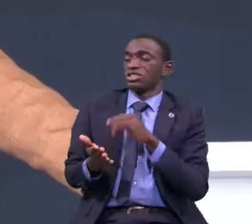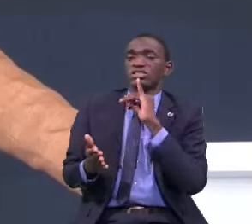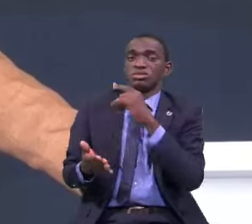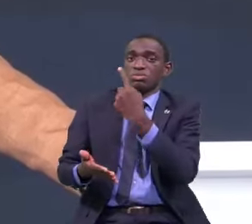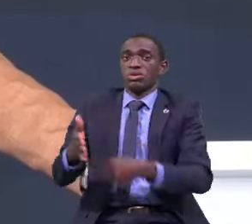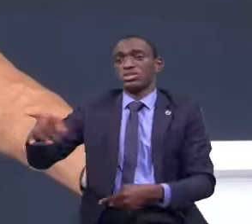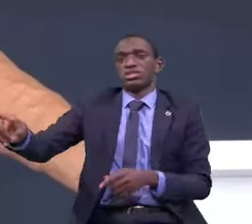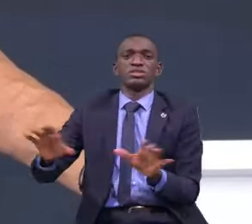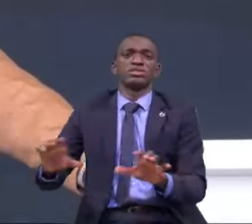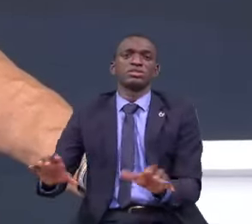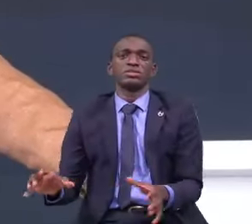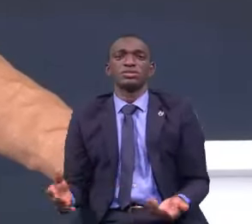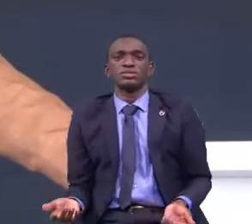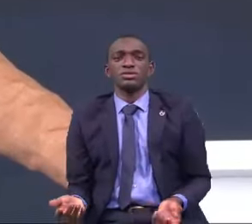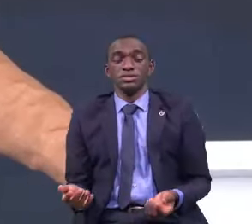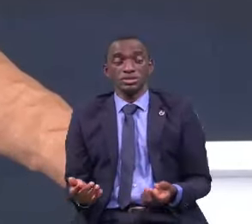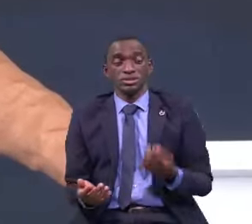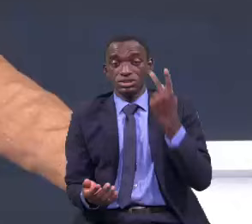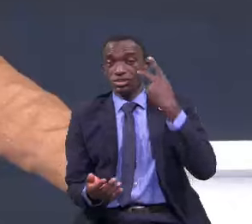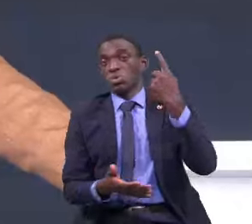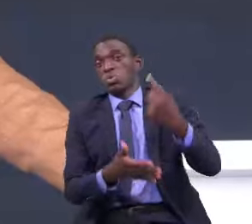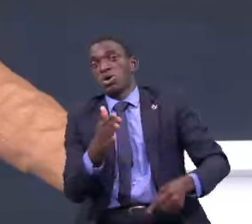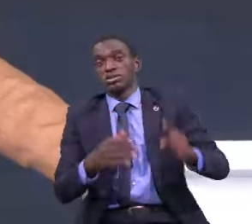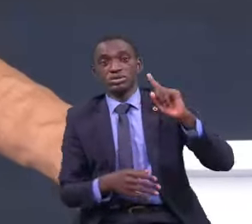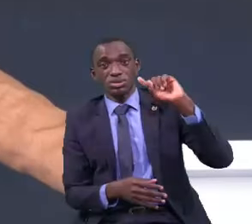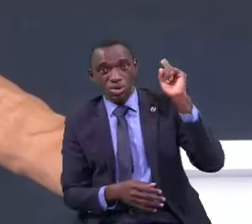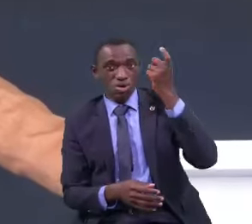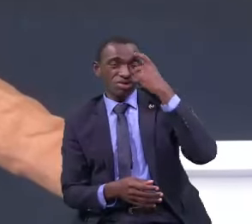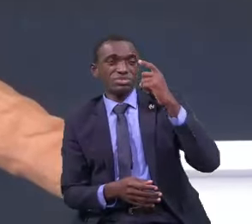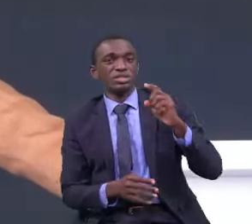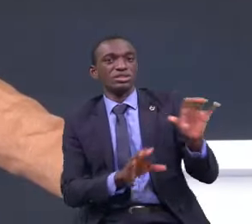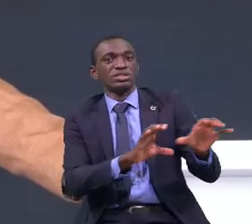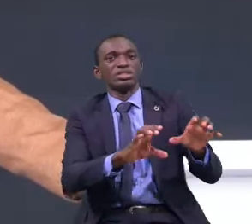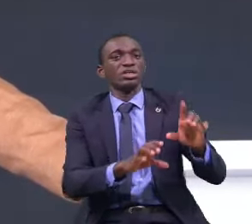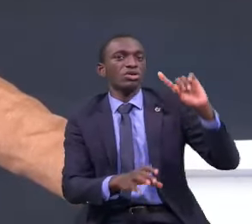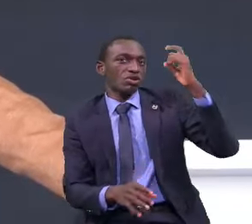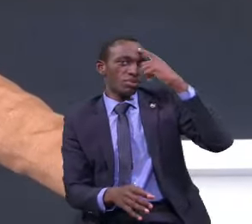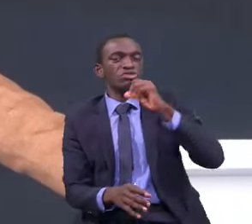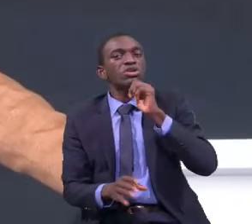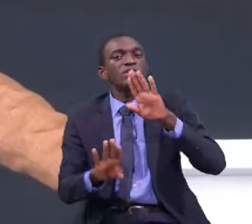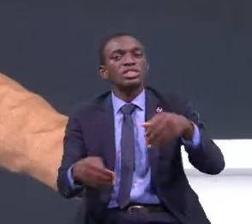This is what the government has done. They didn't give me scholarship.